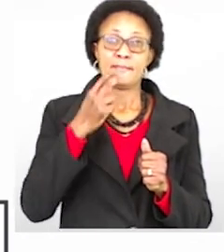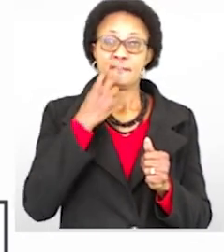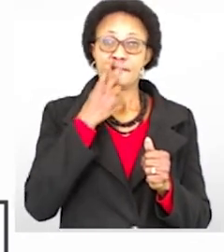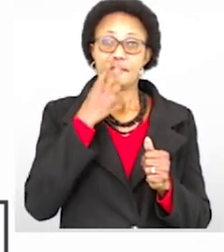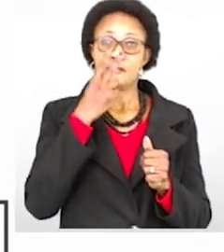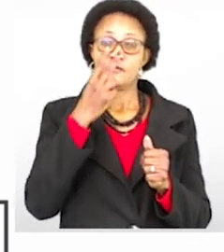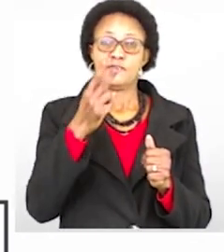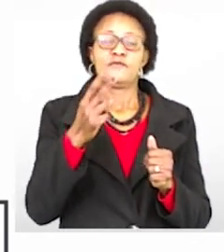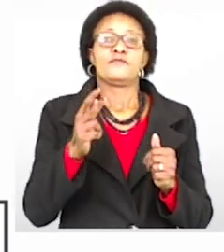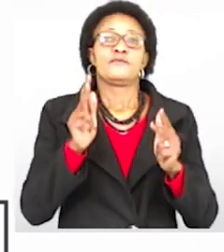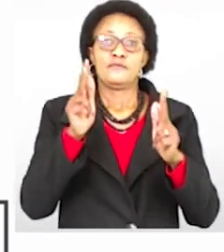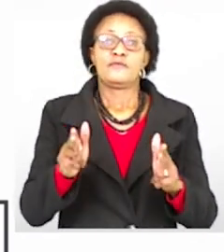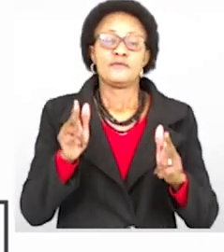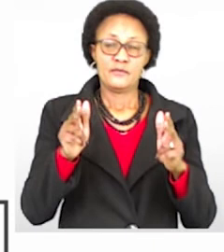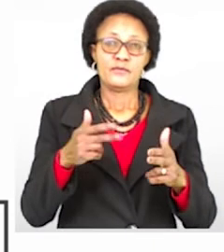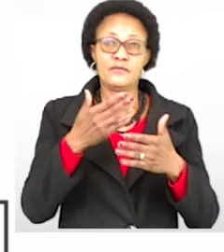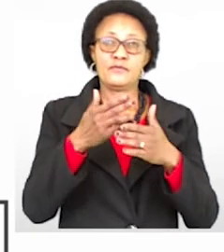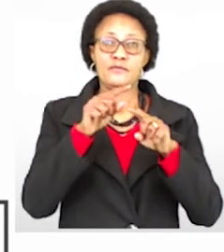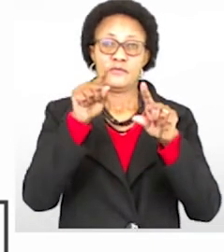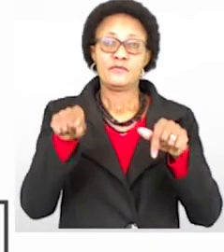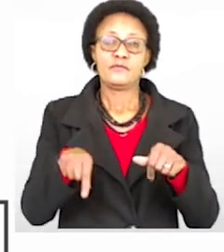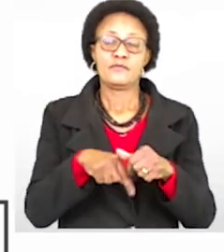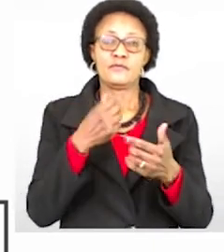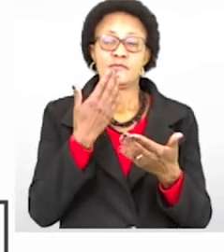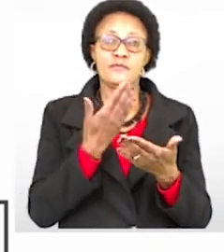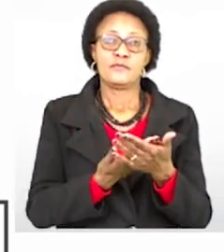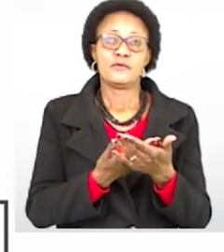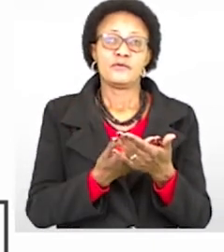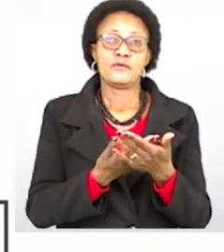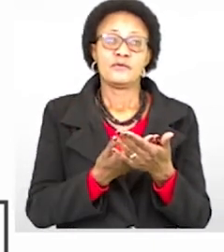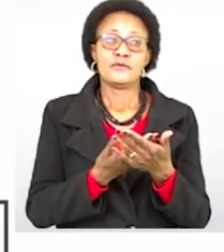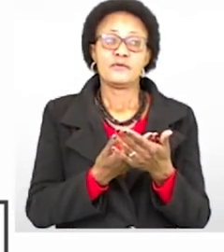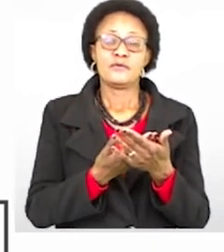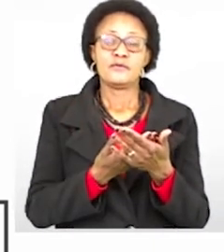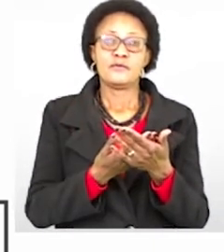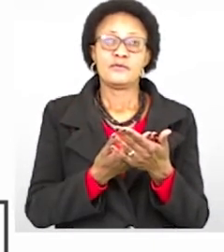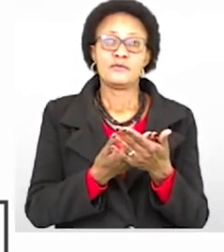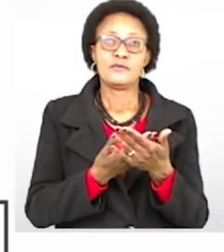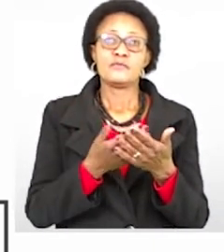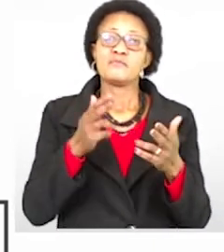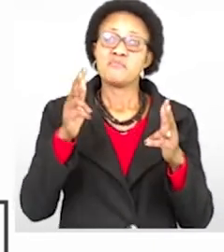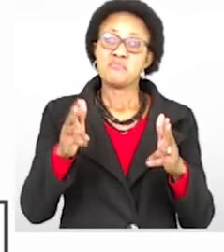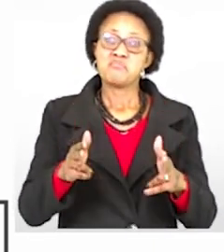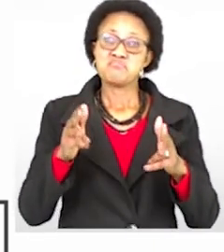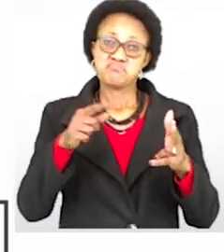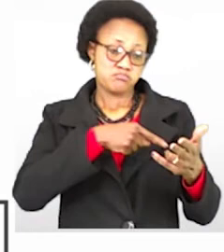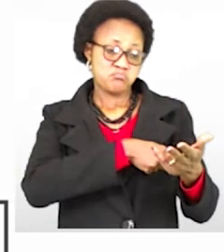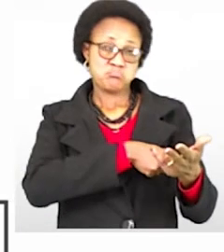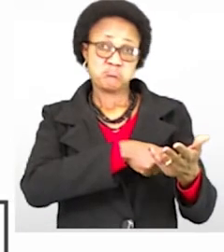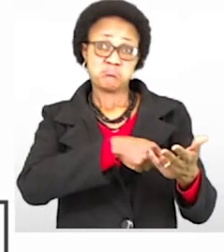train. And remember to tell whoever you're with that that is where the train moves on. You are allowed to